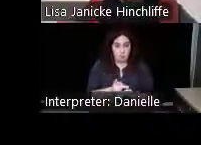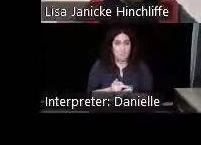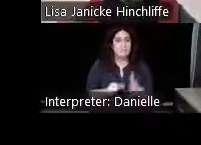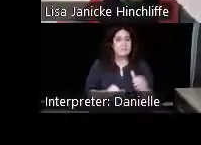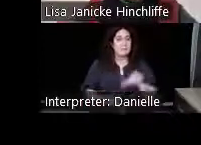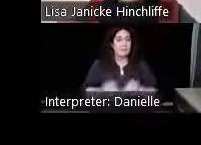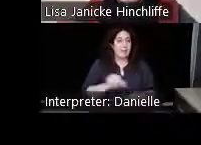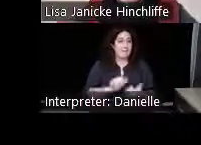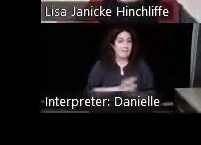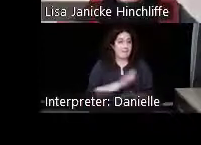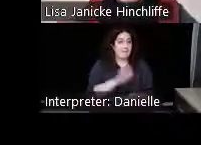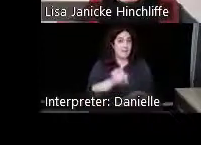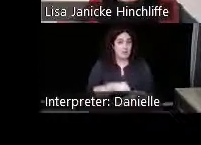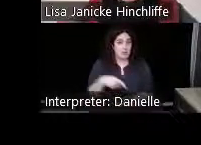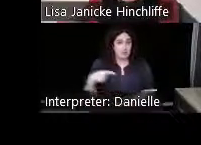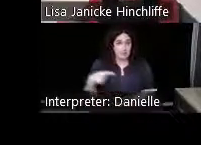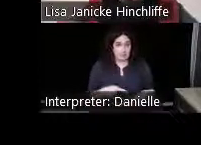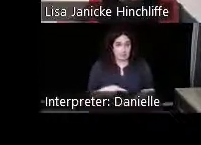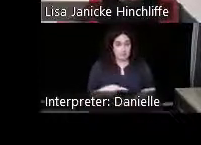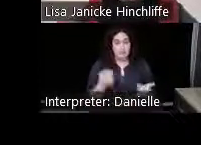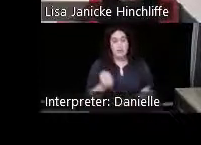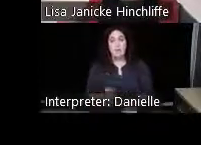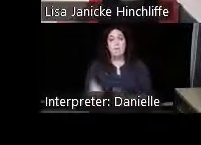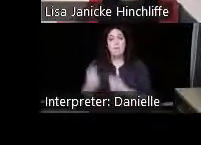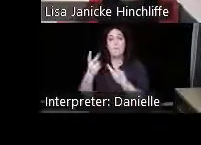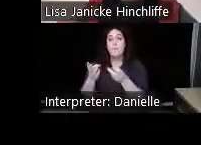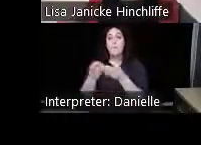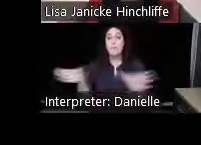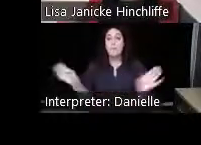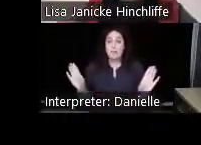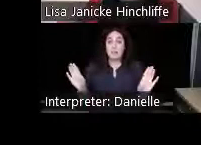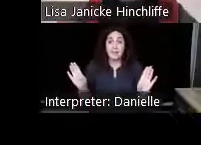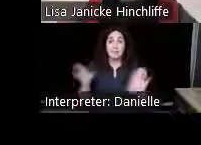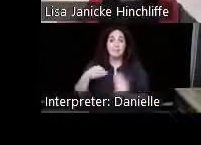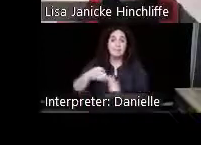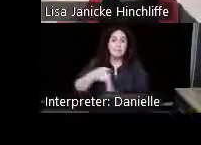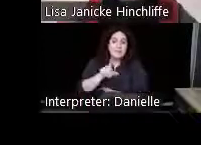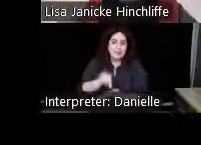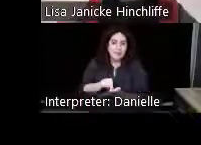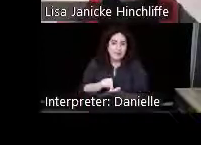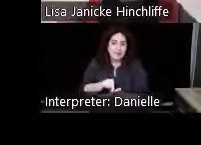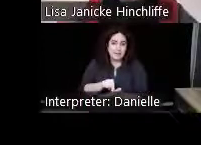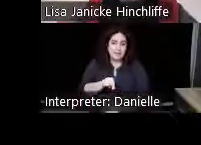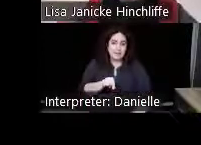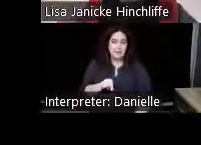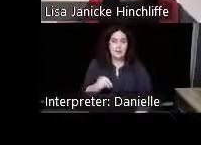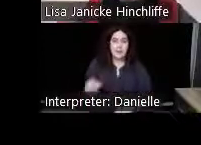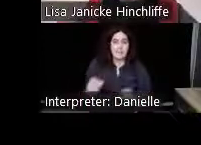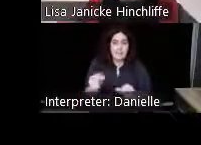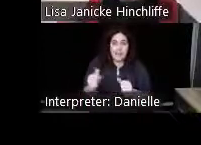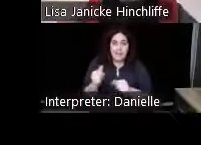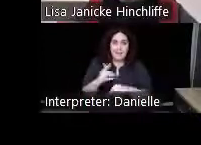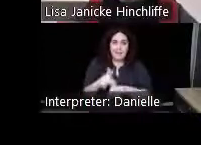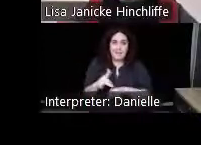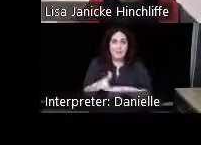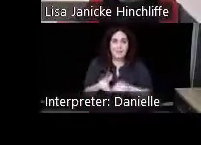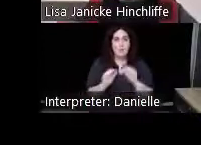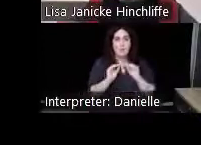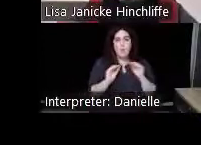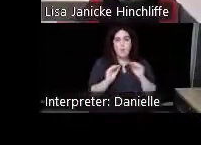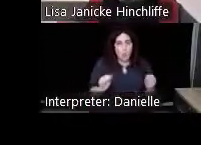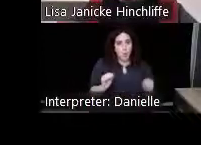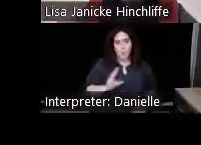public preprint platform, and they make it available almost immediately without formal external peer